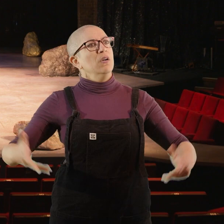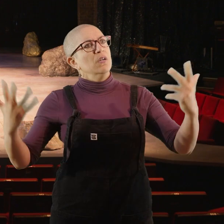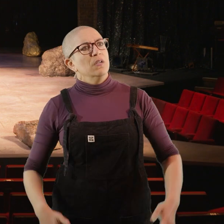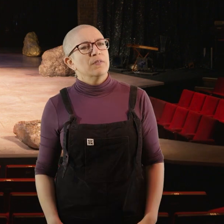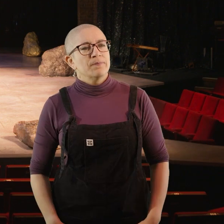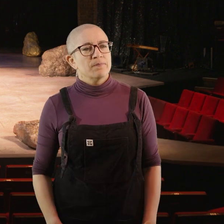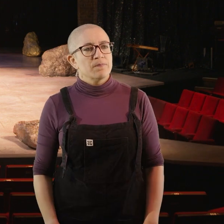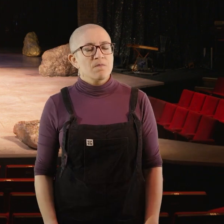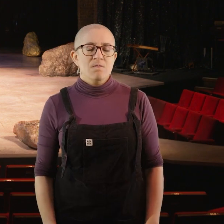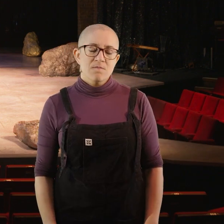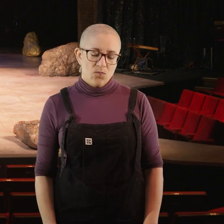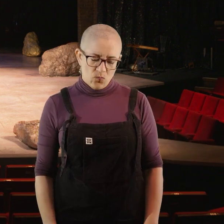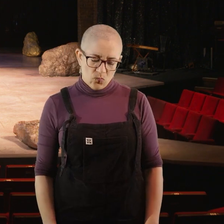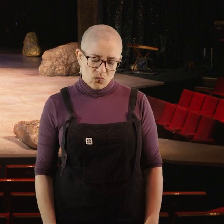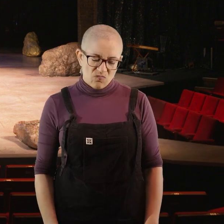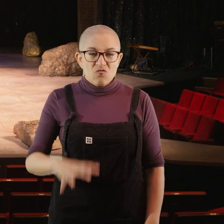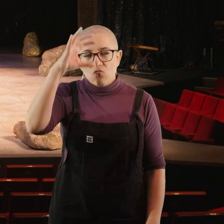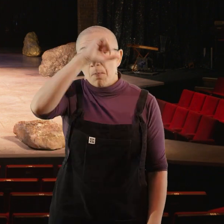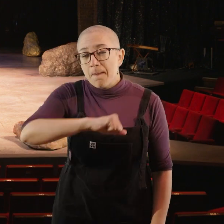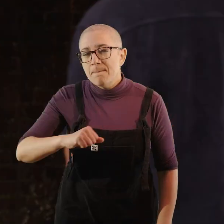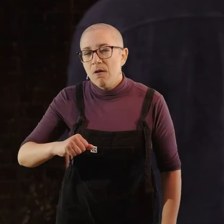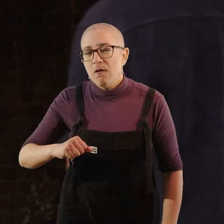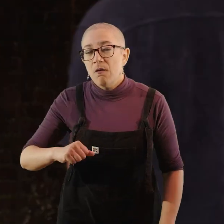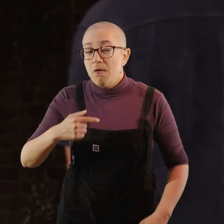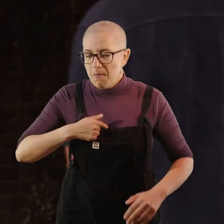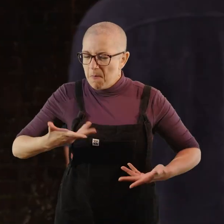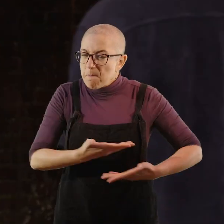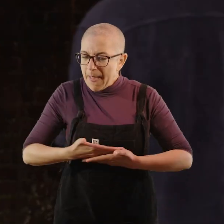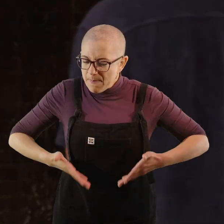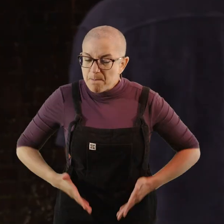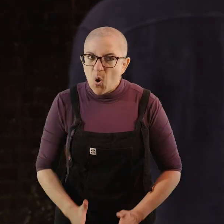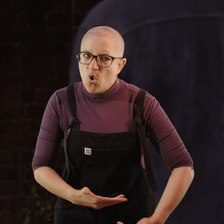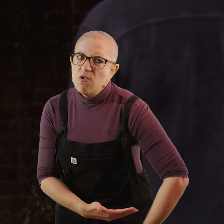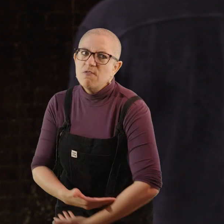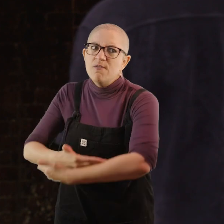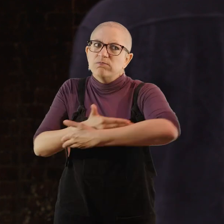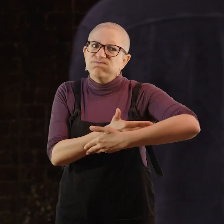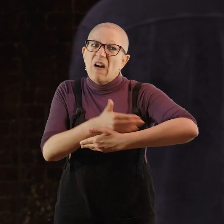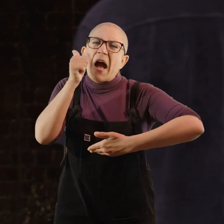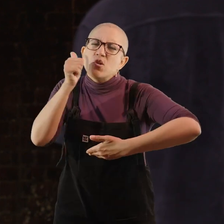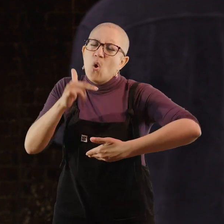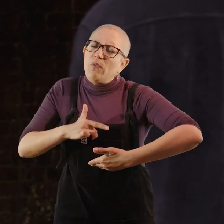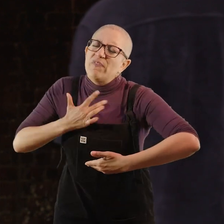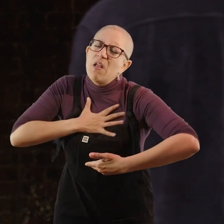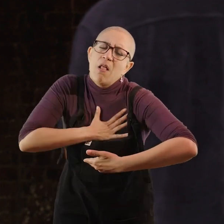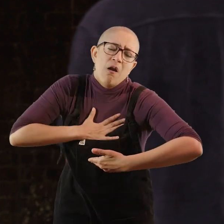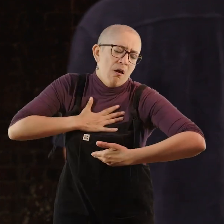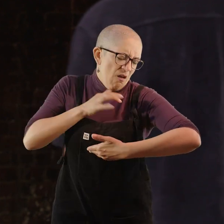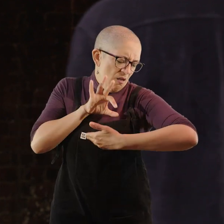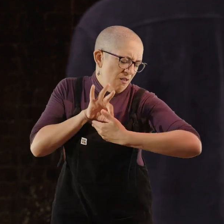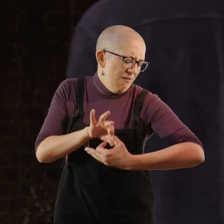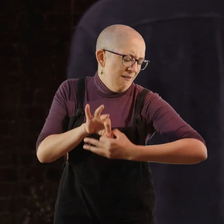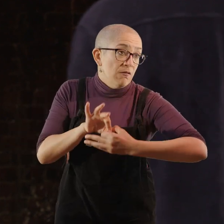I have given suck, and know how tender it is to love the babe that milks me. I